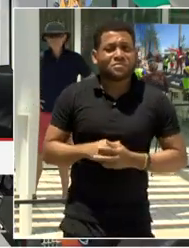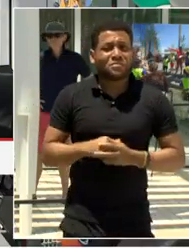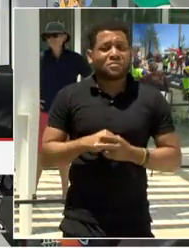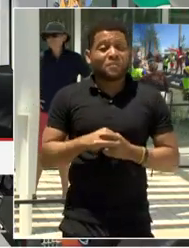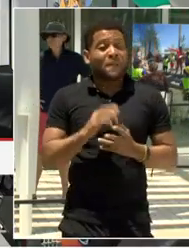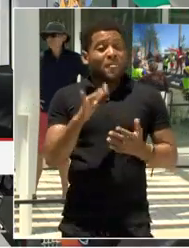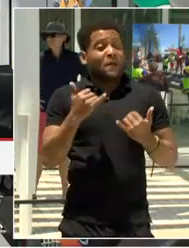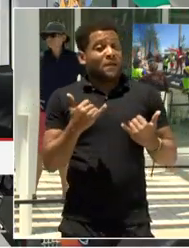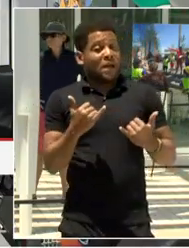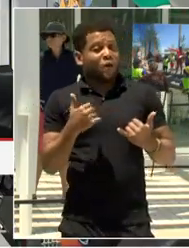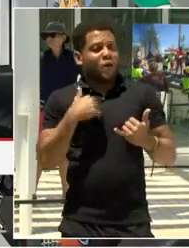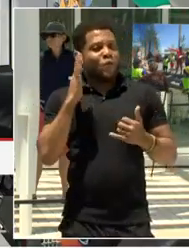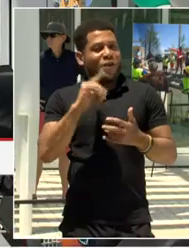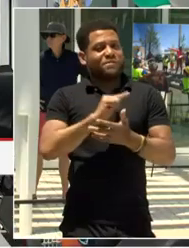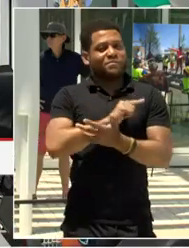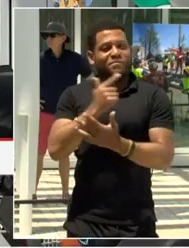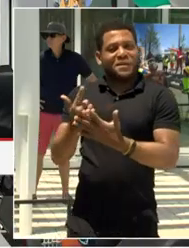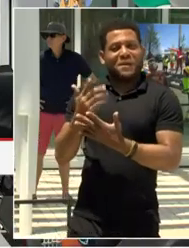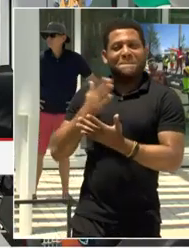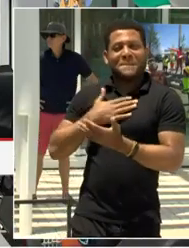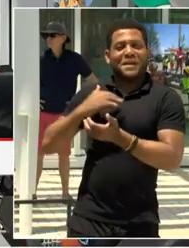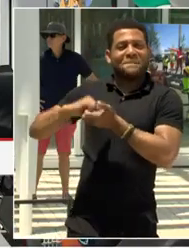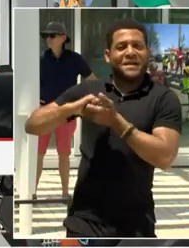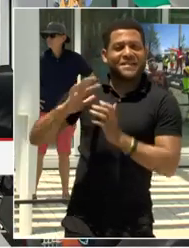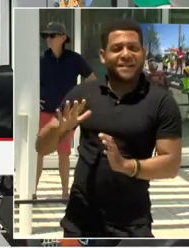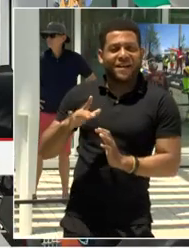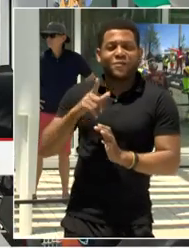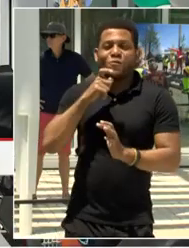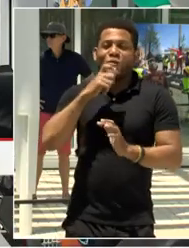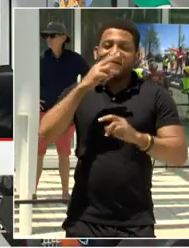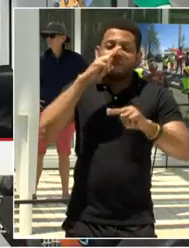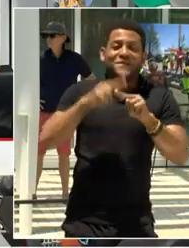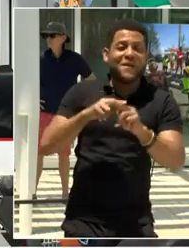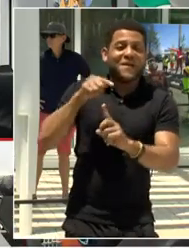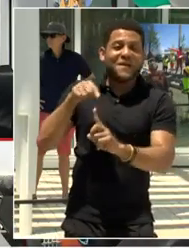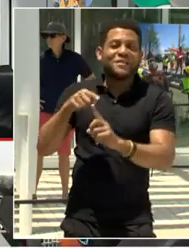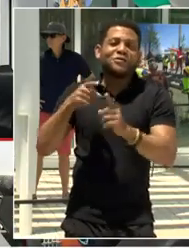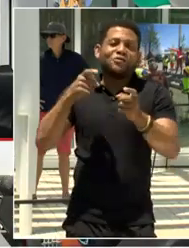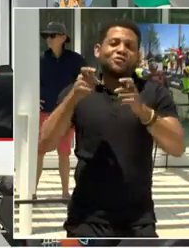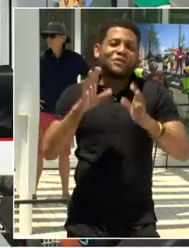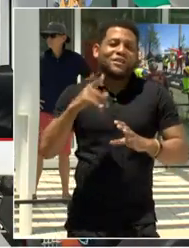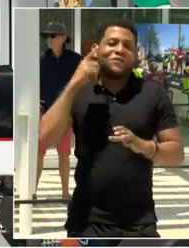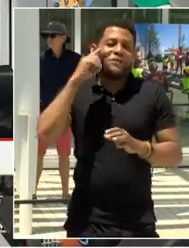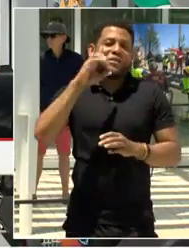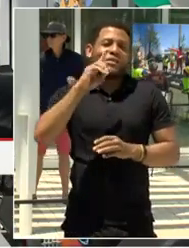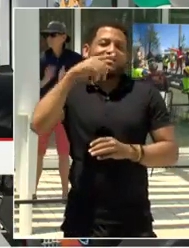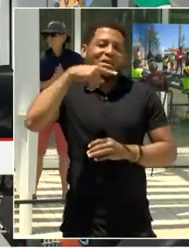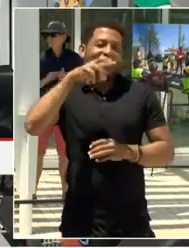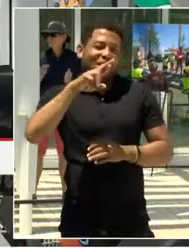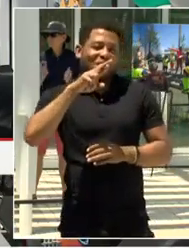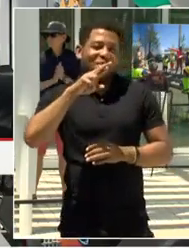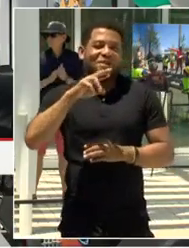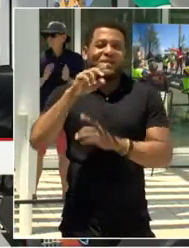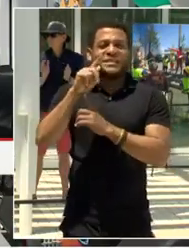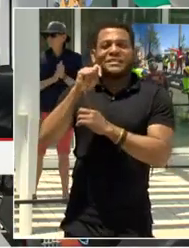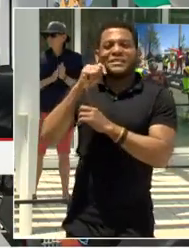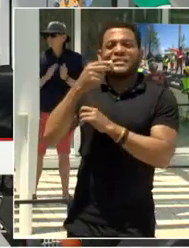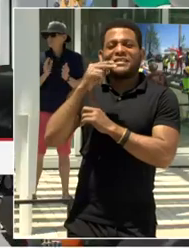my partner in fun, and that's the director of the D.C. Department of Parks and Recreation, Director Thenie Freeman.